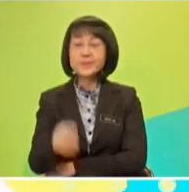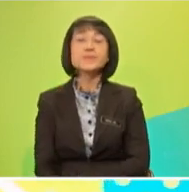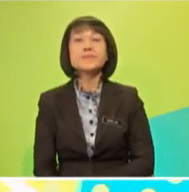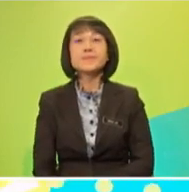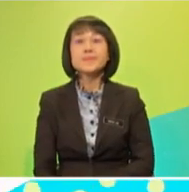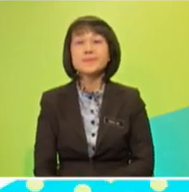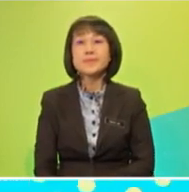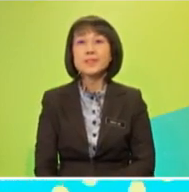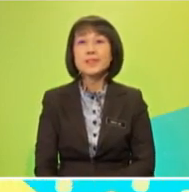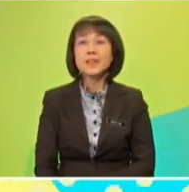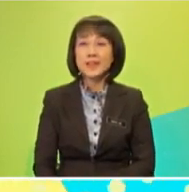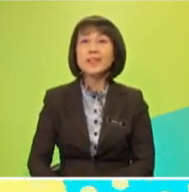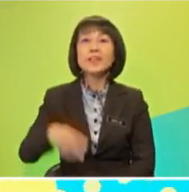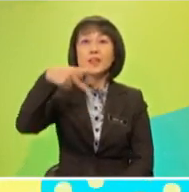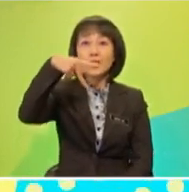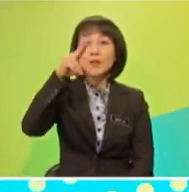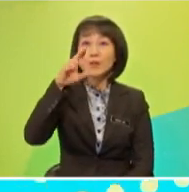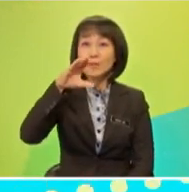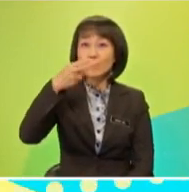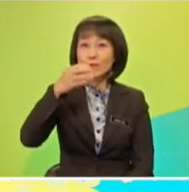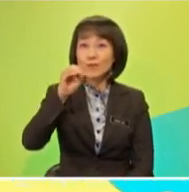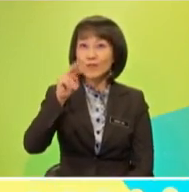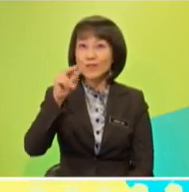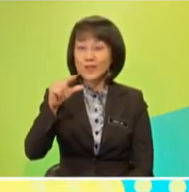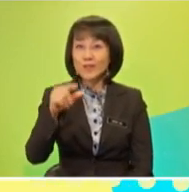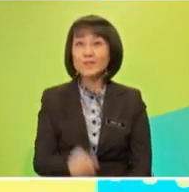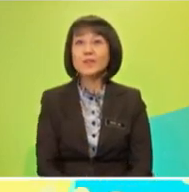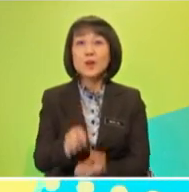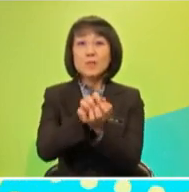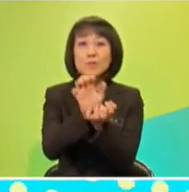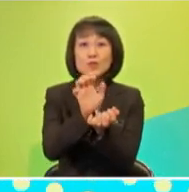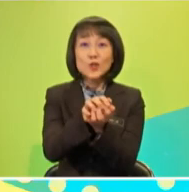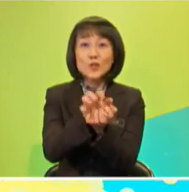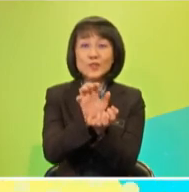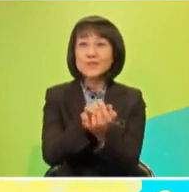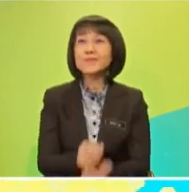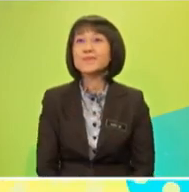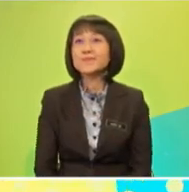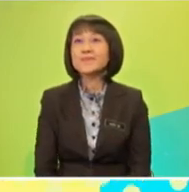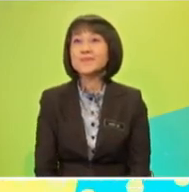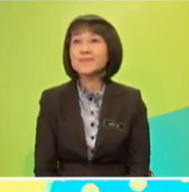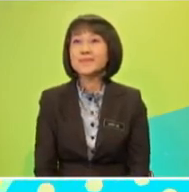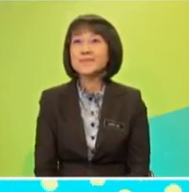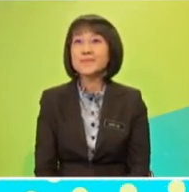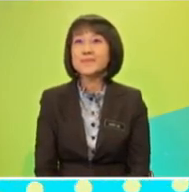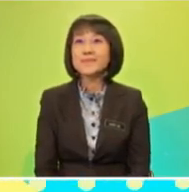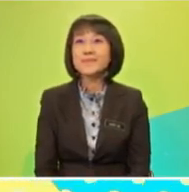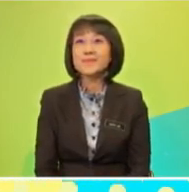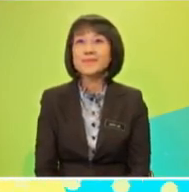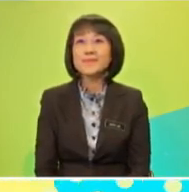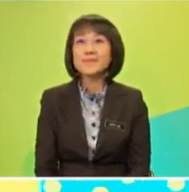Pucang Selangor. Hi Haris. Hi. Okay, hi. Who do we have next, teacher? We have Teshna Shri.